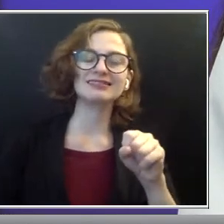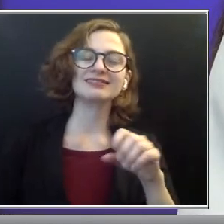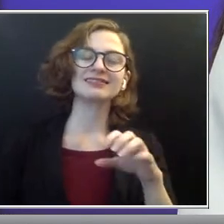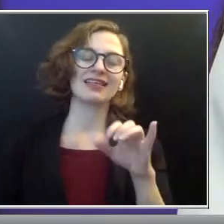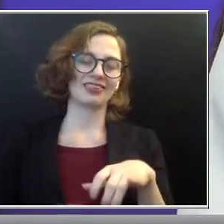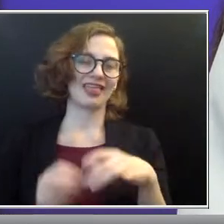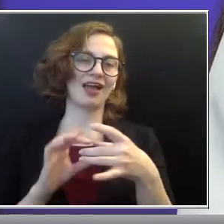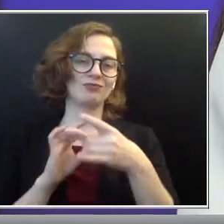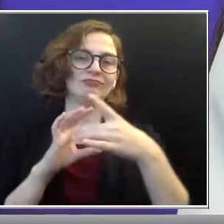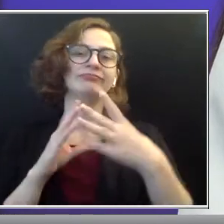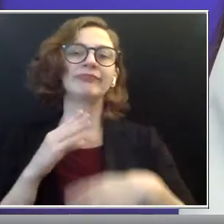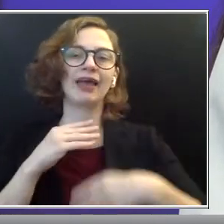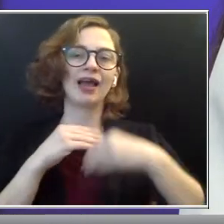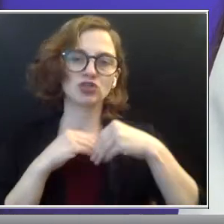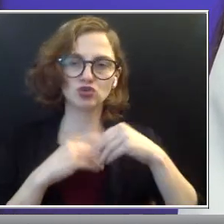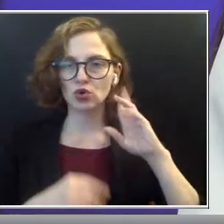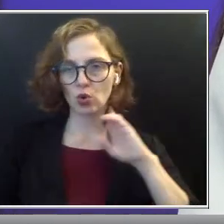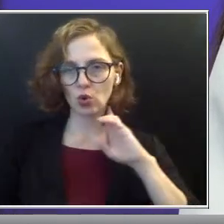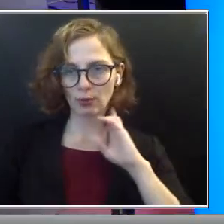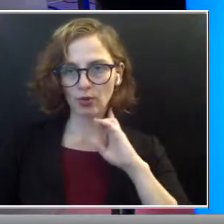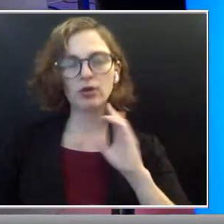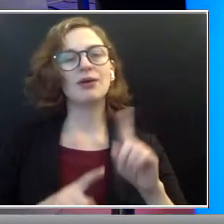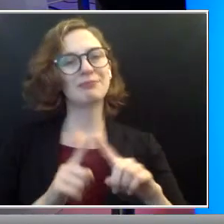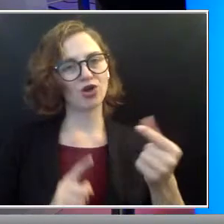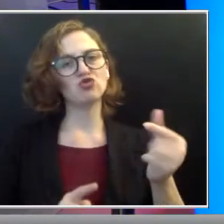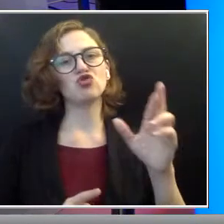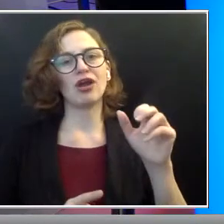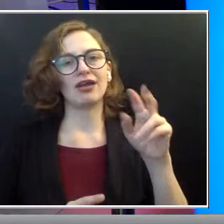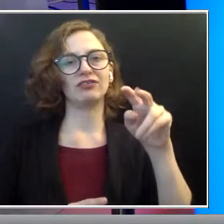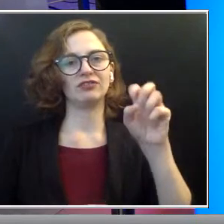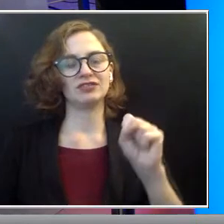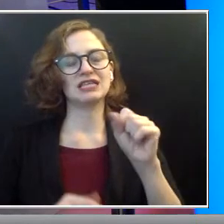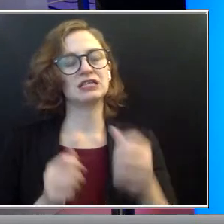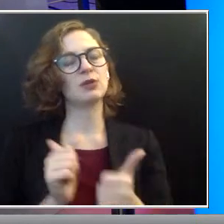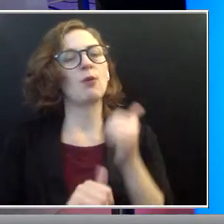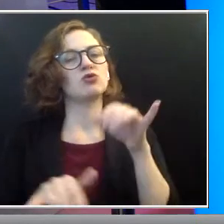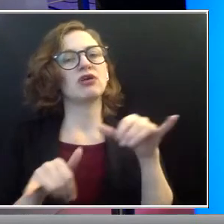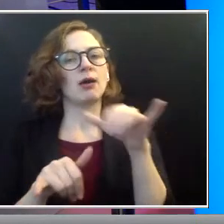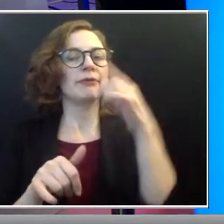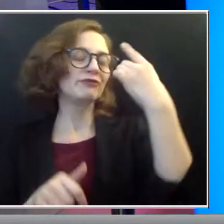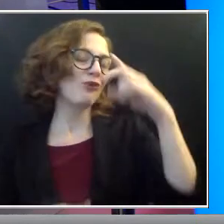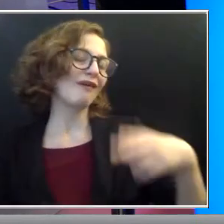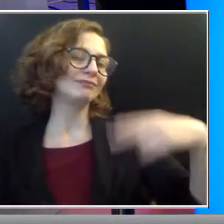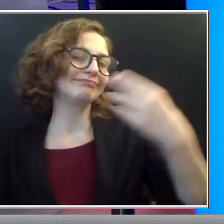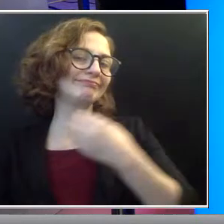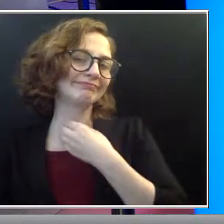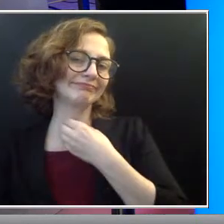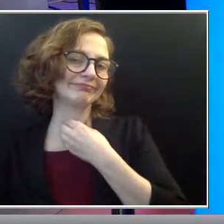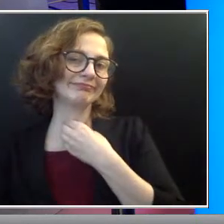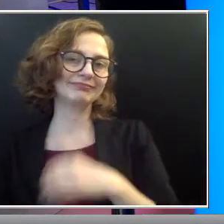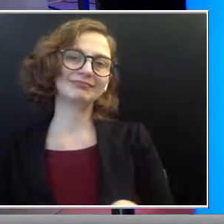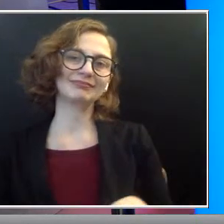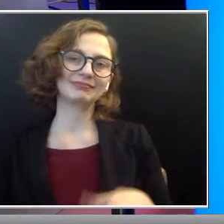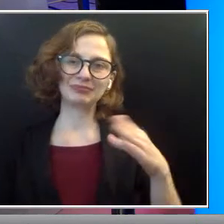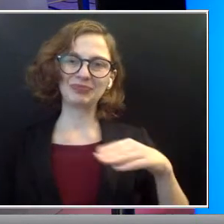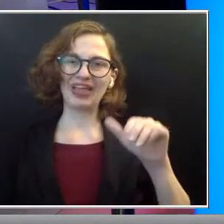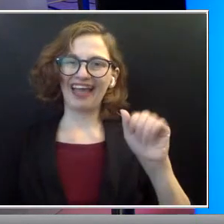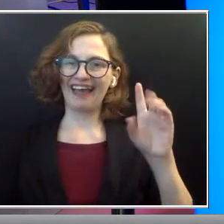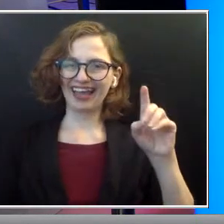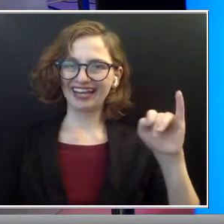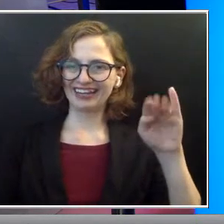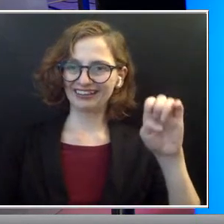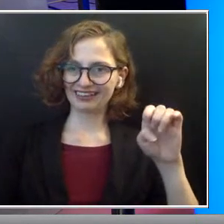most common cause of hyperthyroidism. Eddie has a great question, and I like this question because this was something that we talked